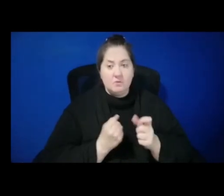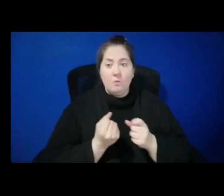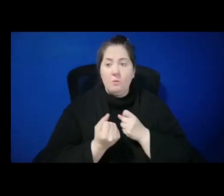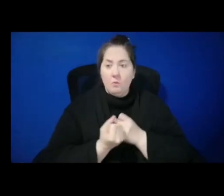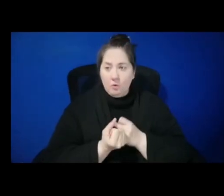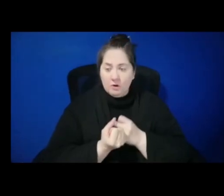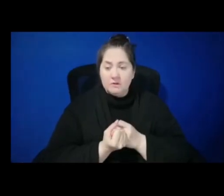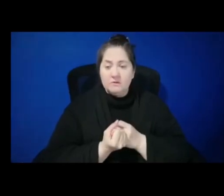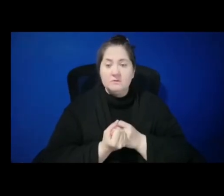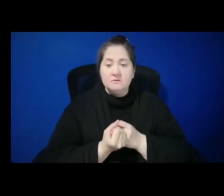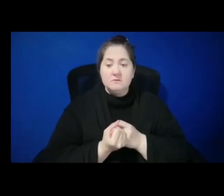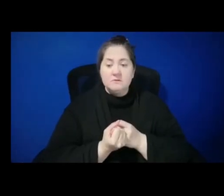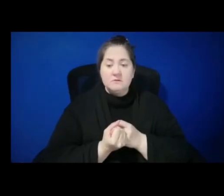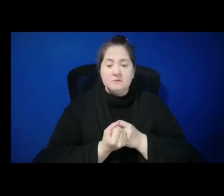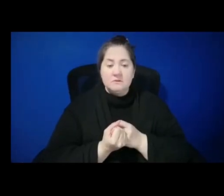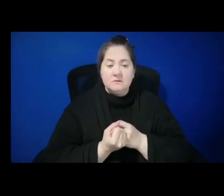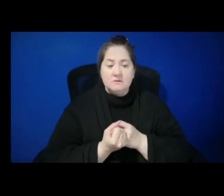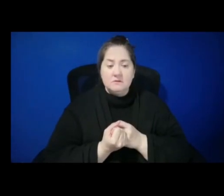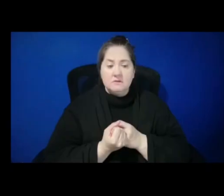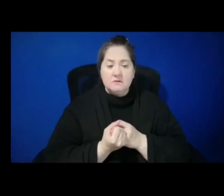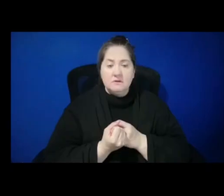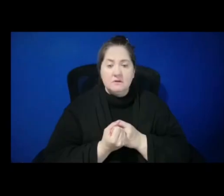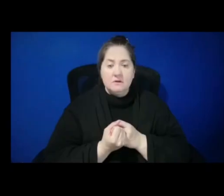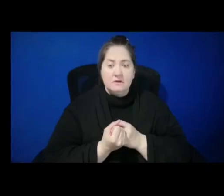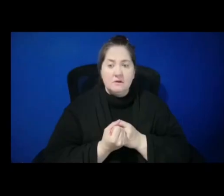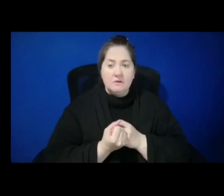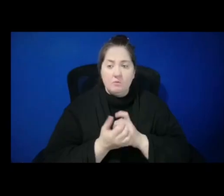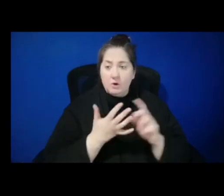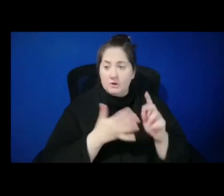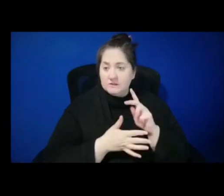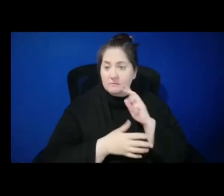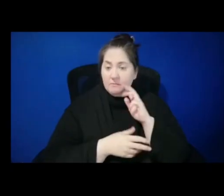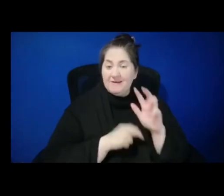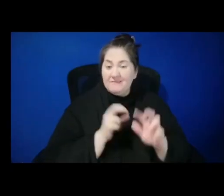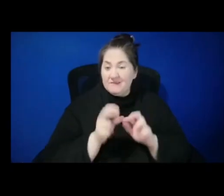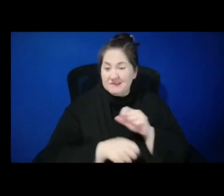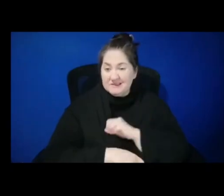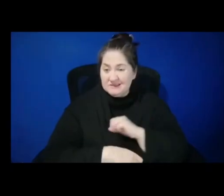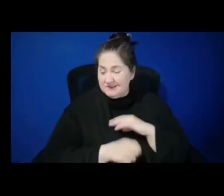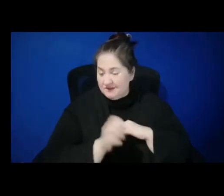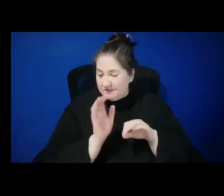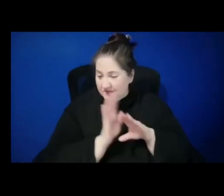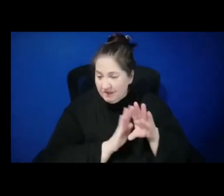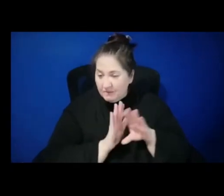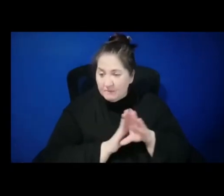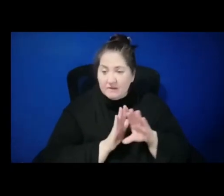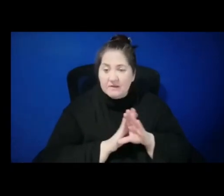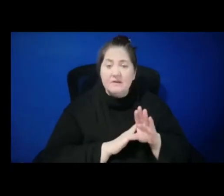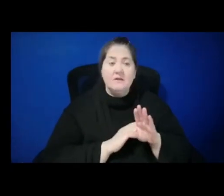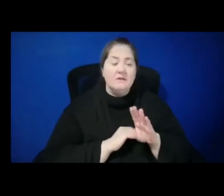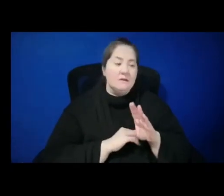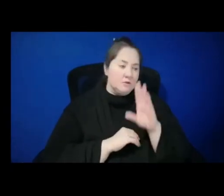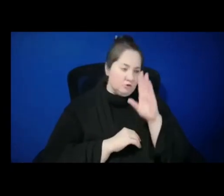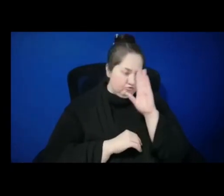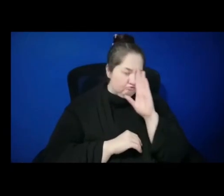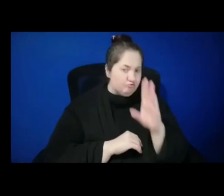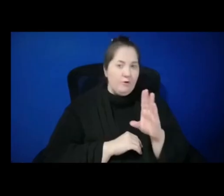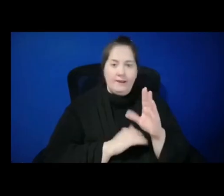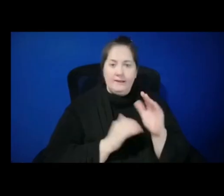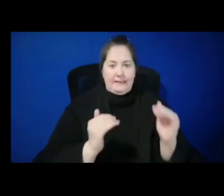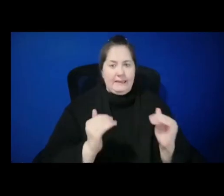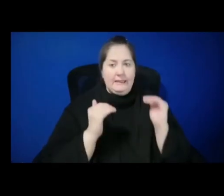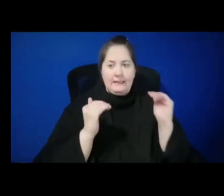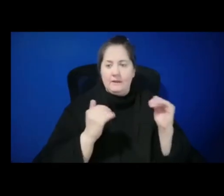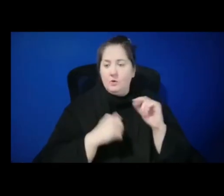supports our priorities by investing in staff development in a way that directly enhances the